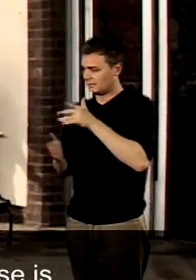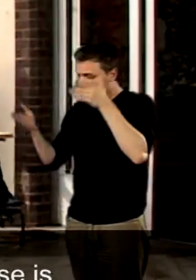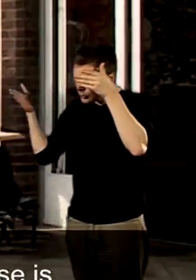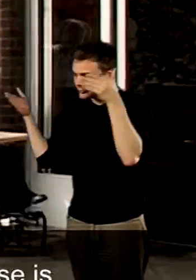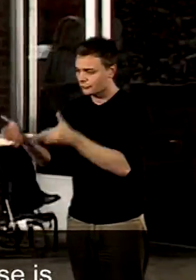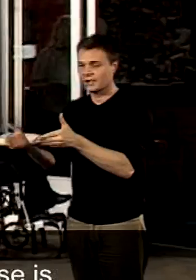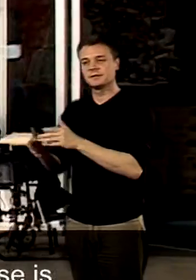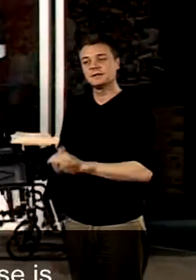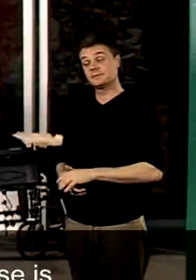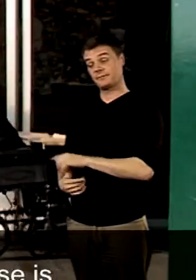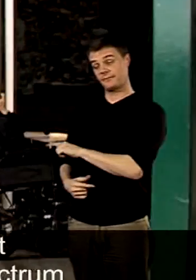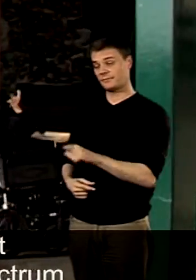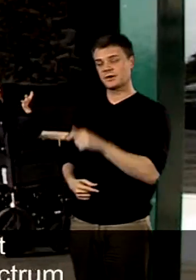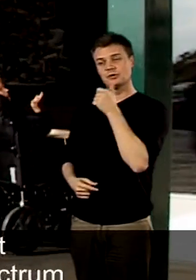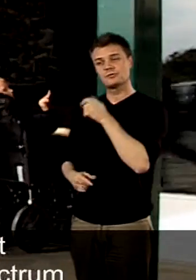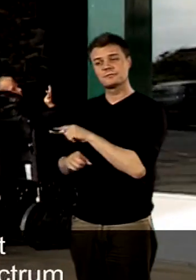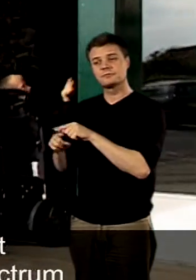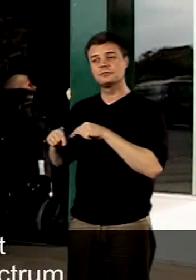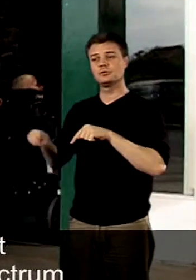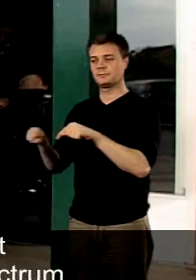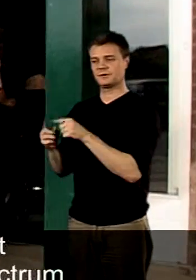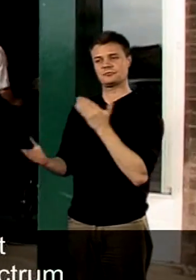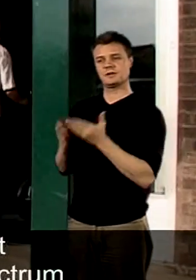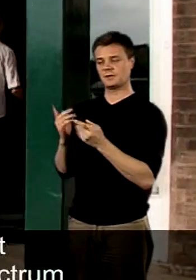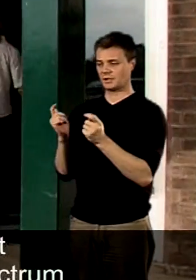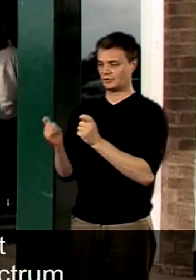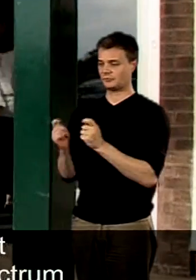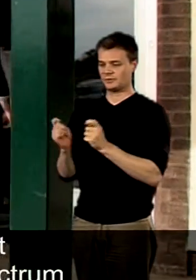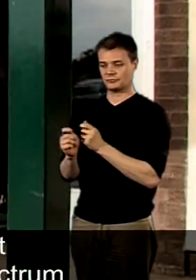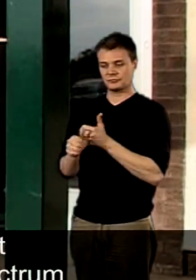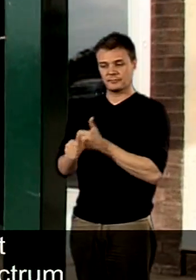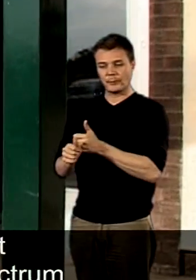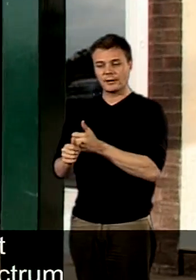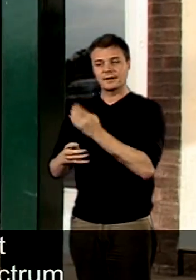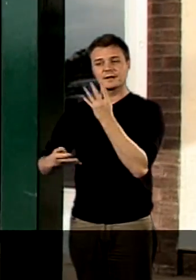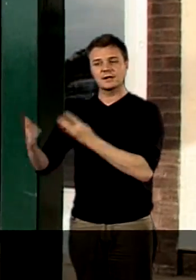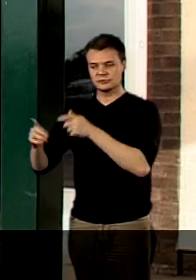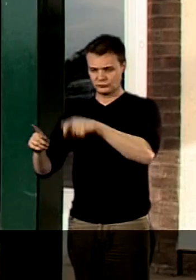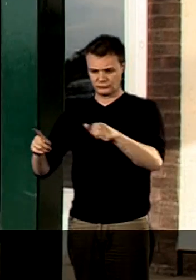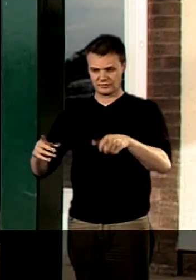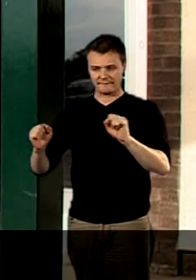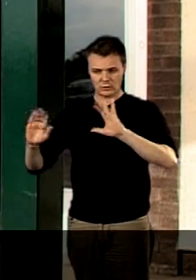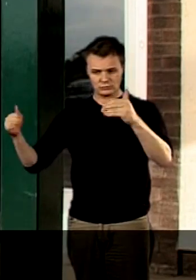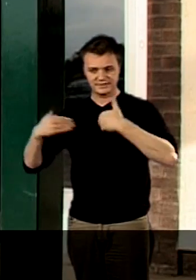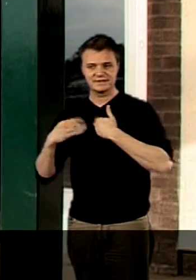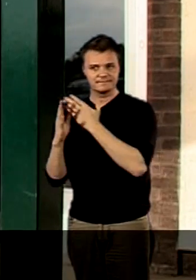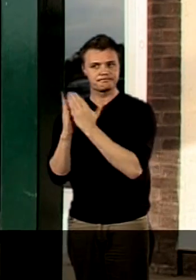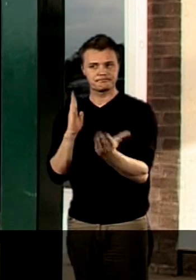aid concentration, and their use is a reasonable adjustment to support 19 pupils on the autistic spectrum who attend the school.